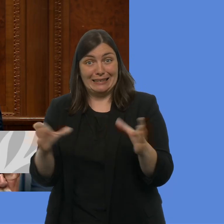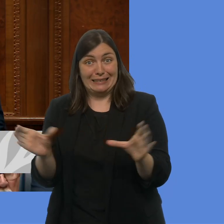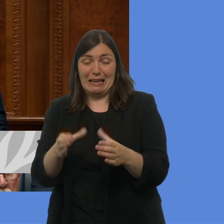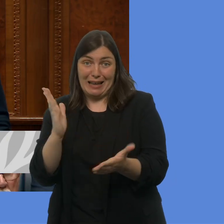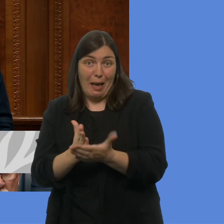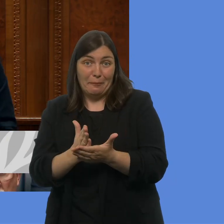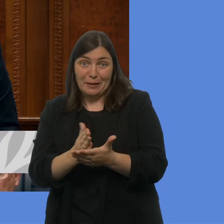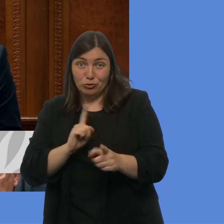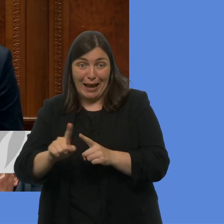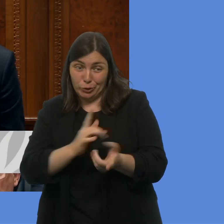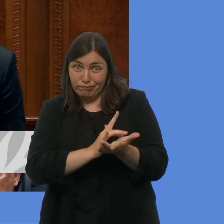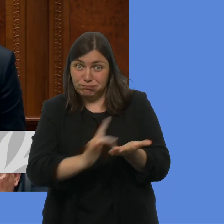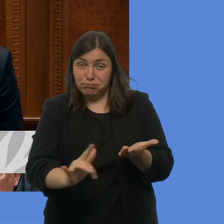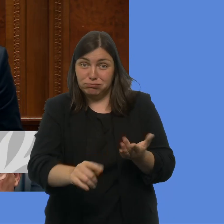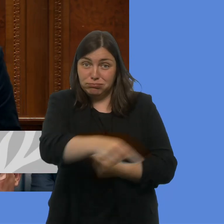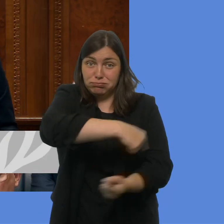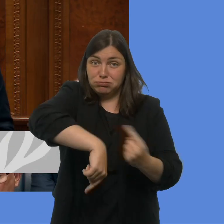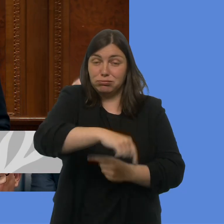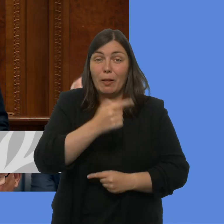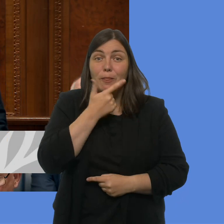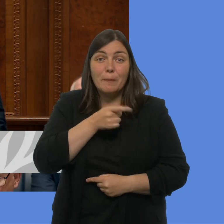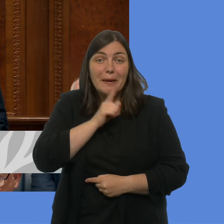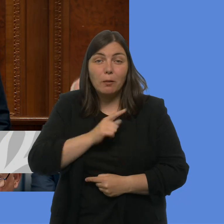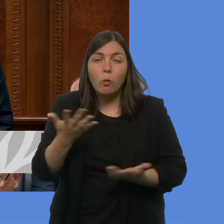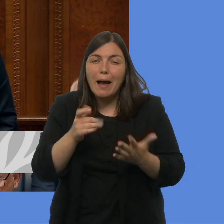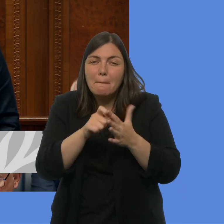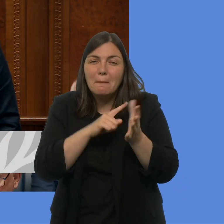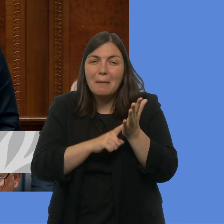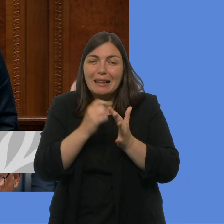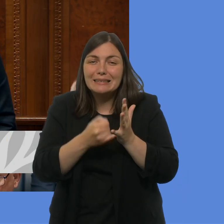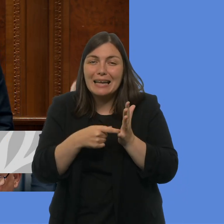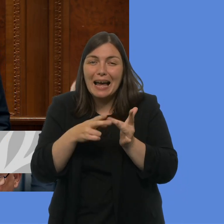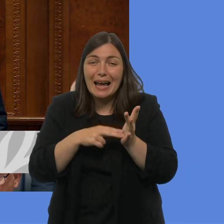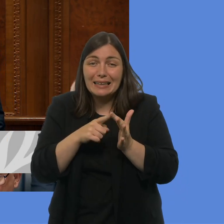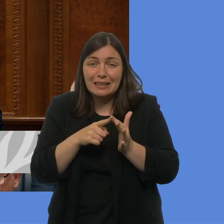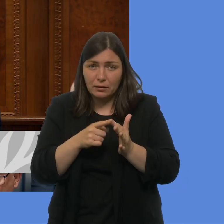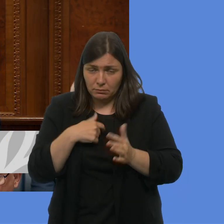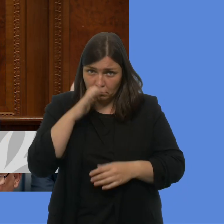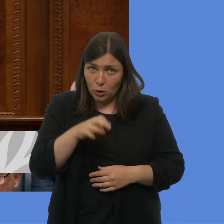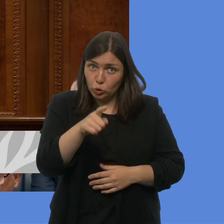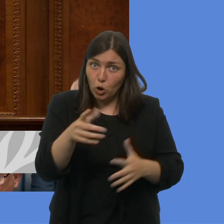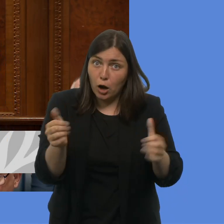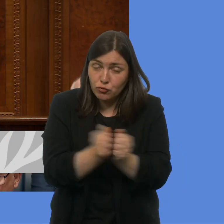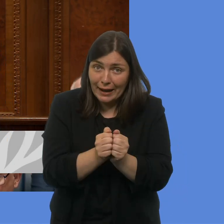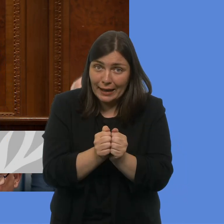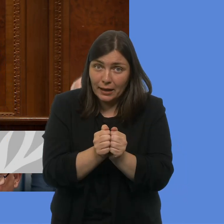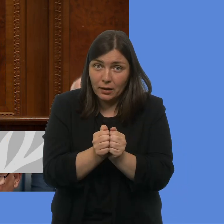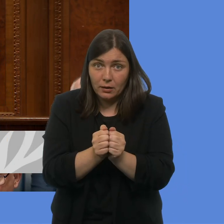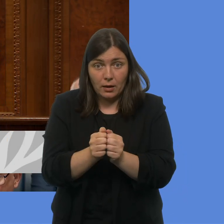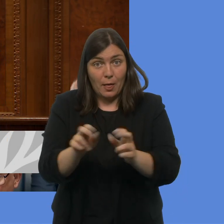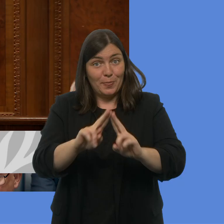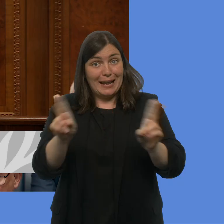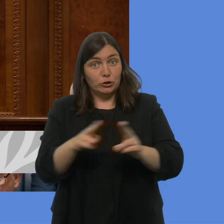First Minister agree with me that the international community must take a principled stand against the ongoing